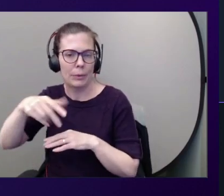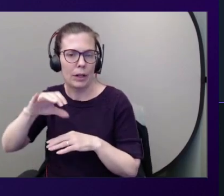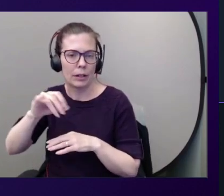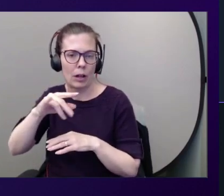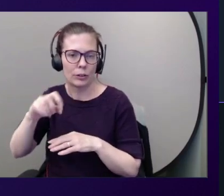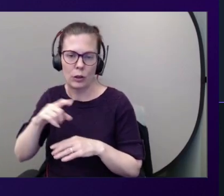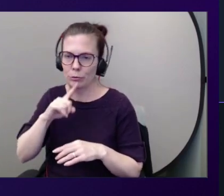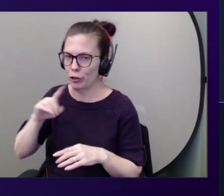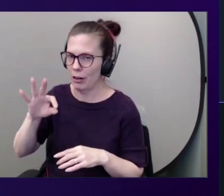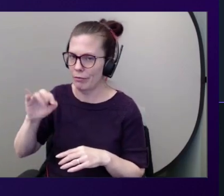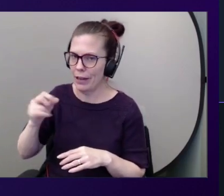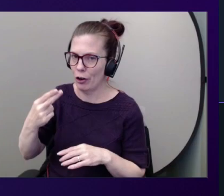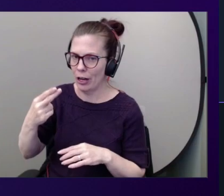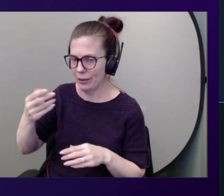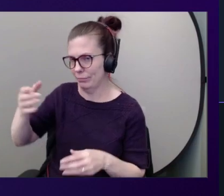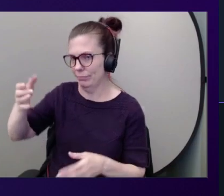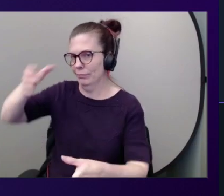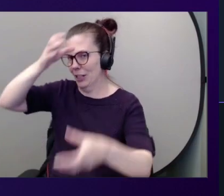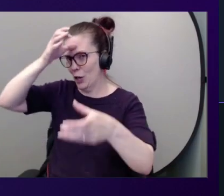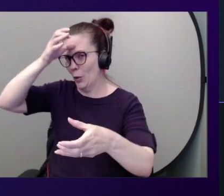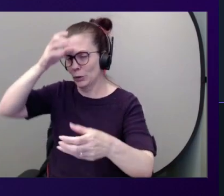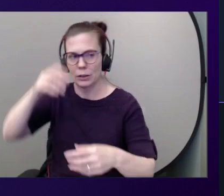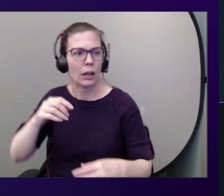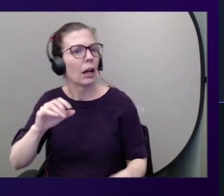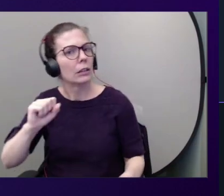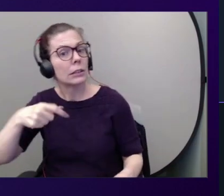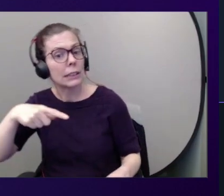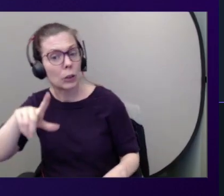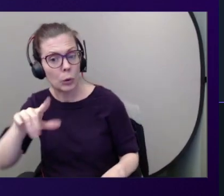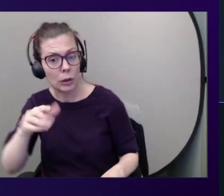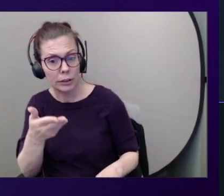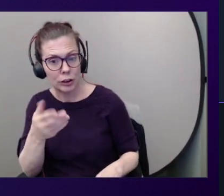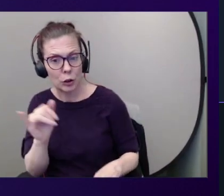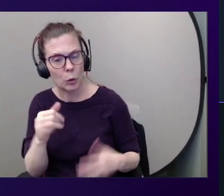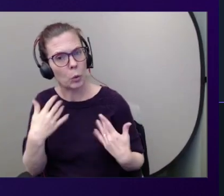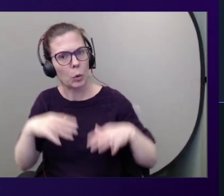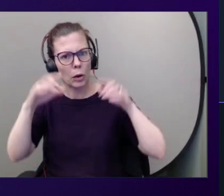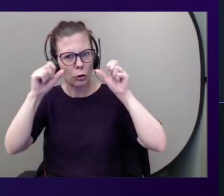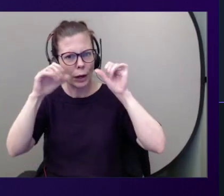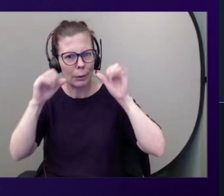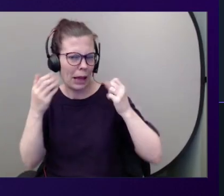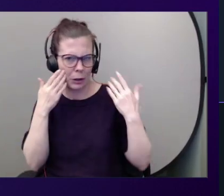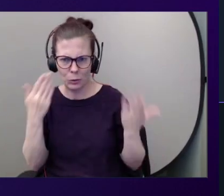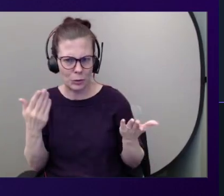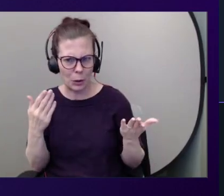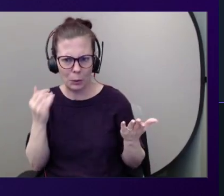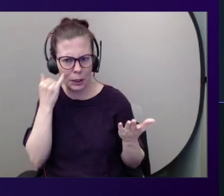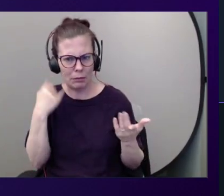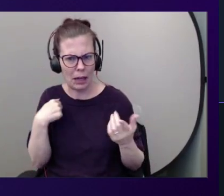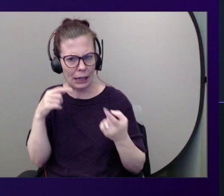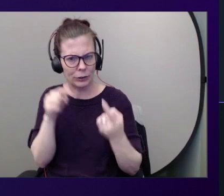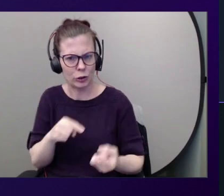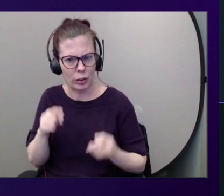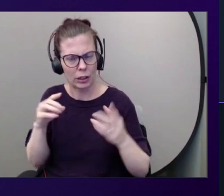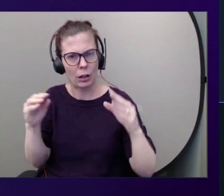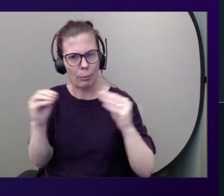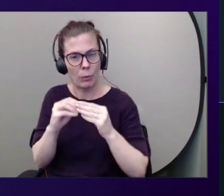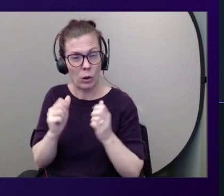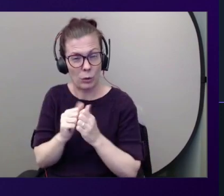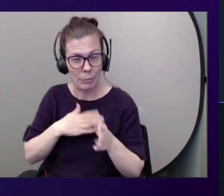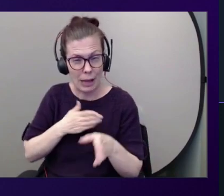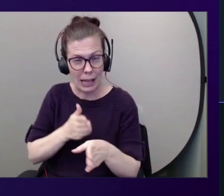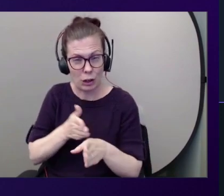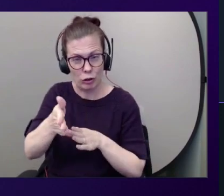all about. I call it SQL there too. I mean, that's pretty incredible. I don't know if I've struggled more in my career